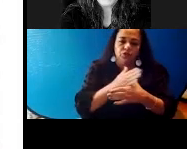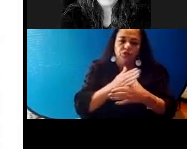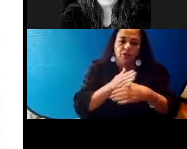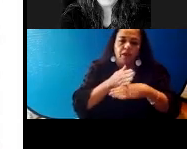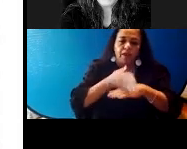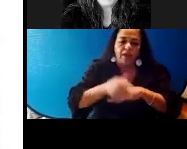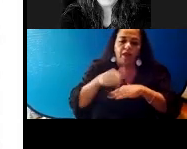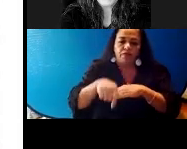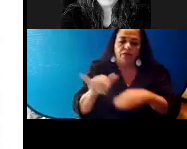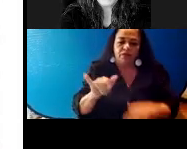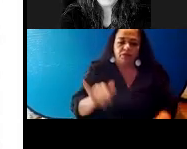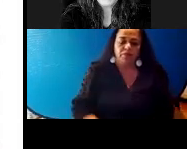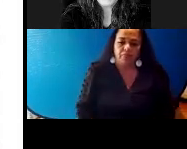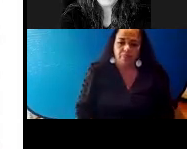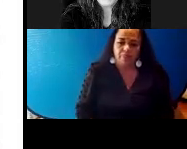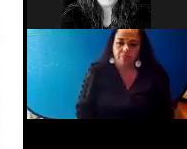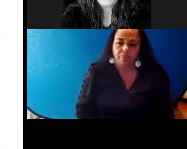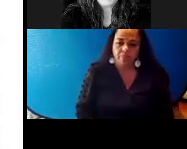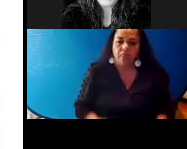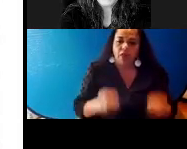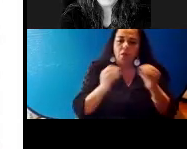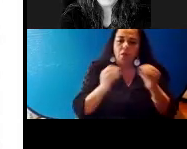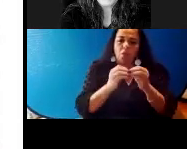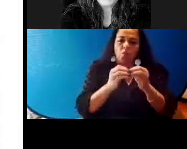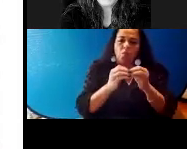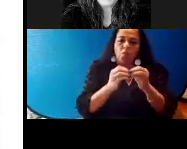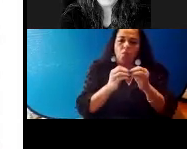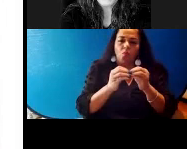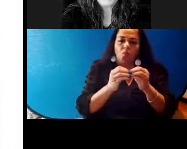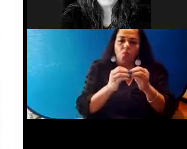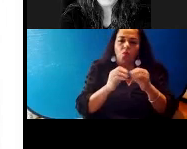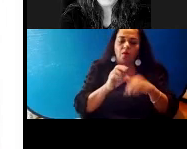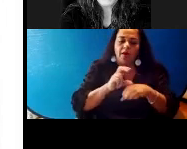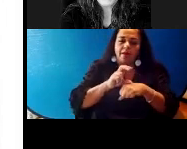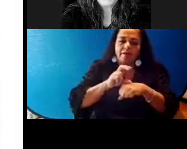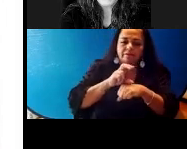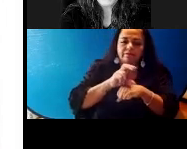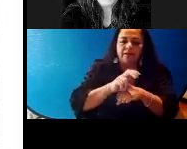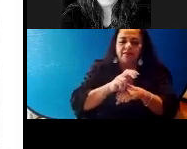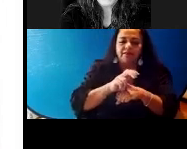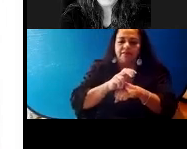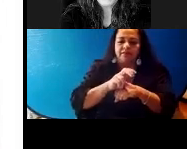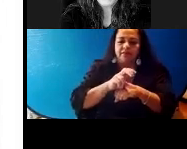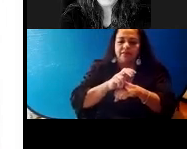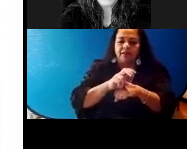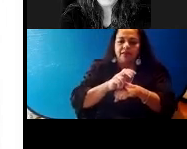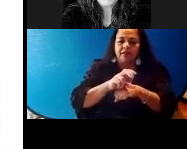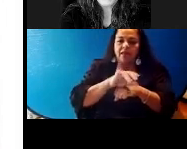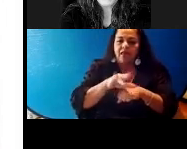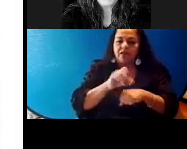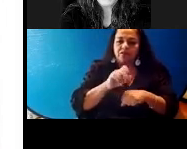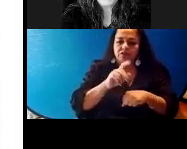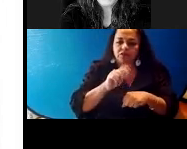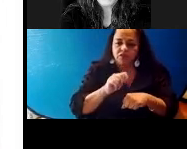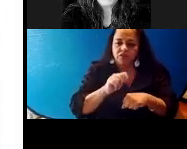so yes. Be more invested, which is some work that Sim and our office participated in. And just it's